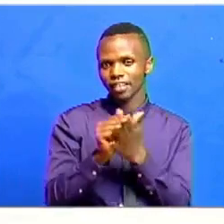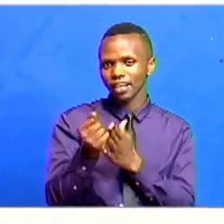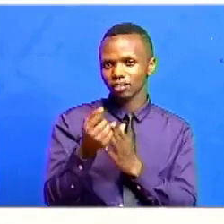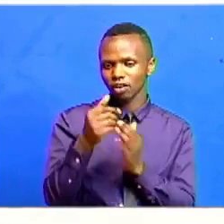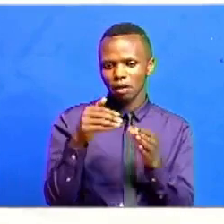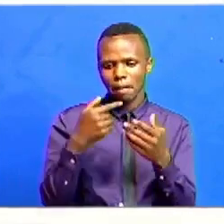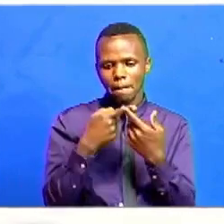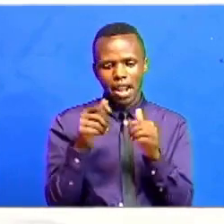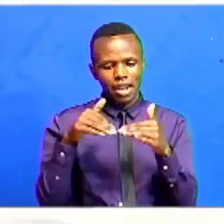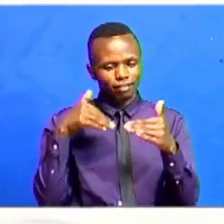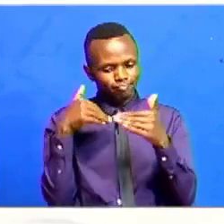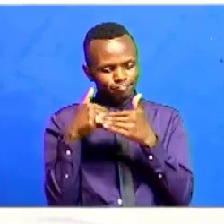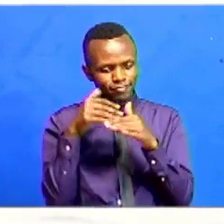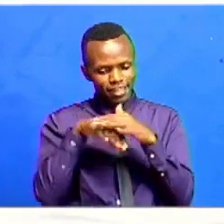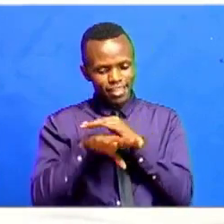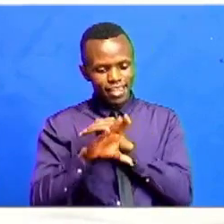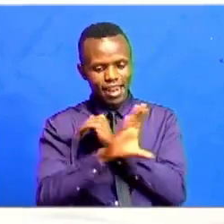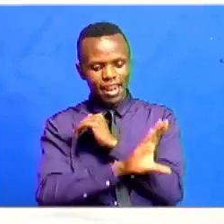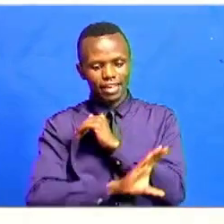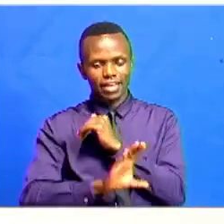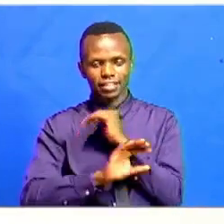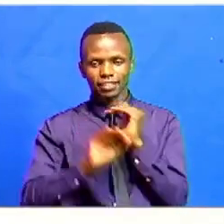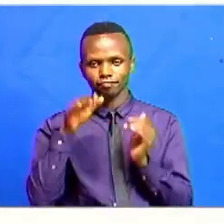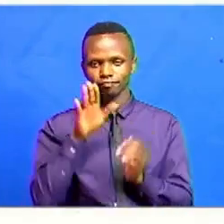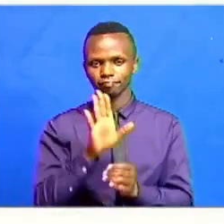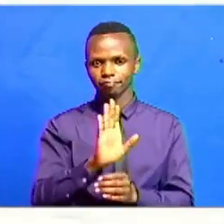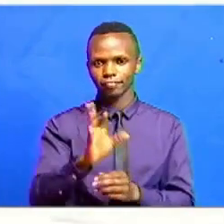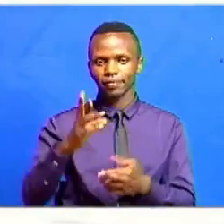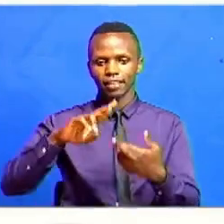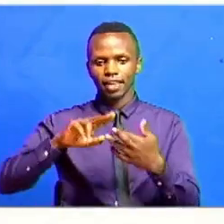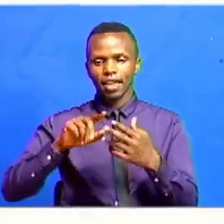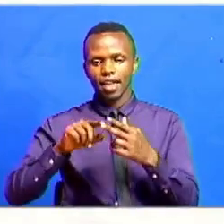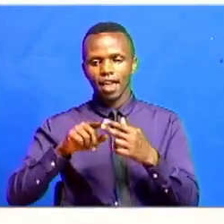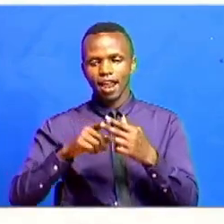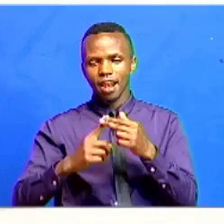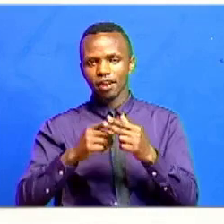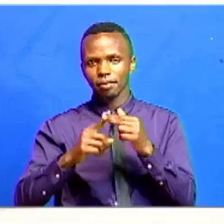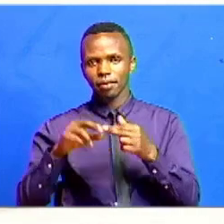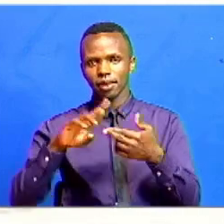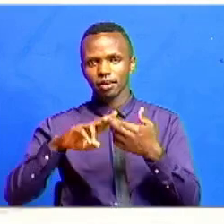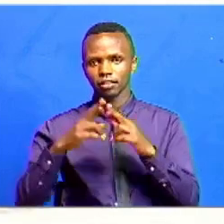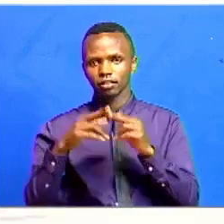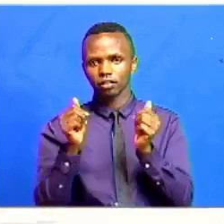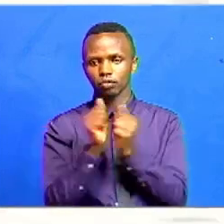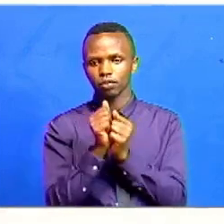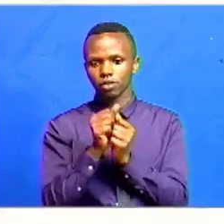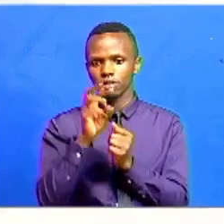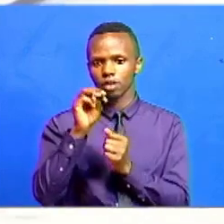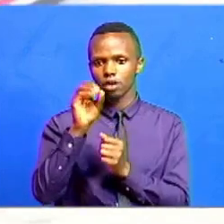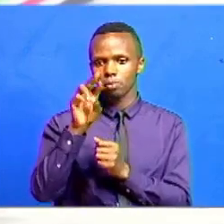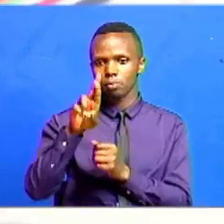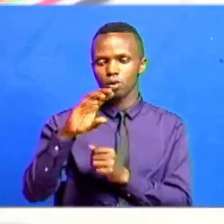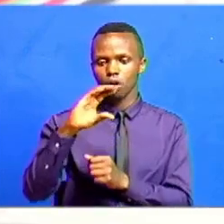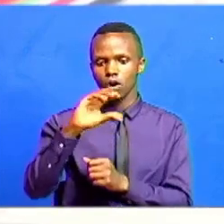closer home, it also seeks to repair relationships with countries like Morocco and